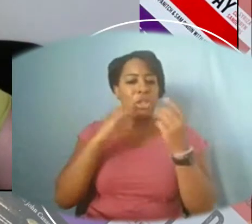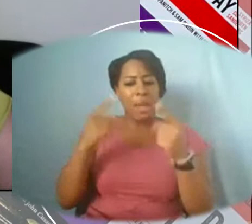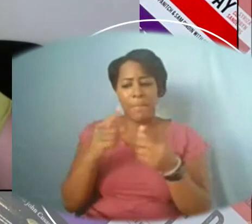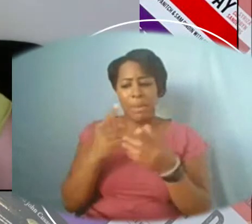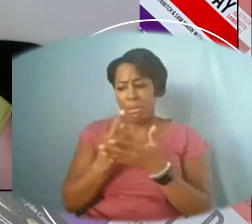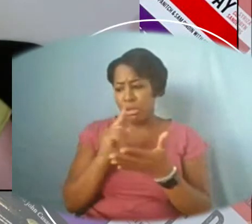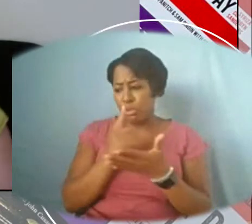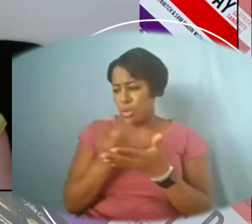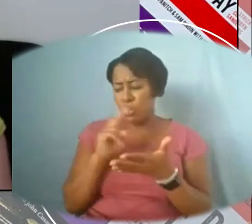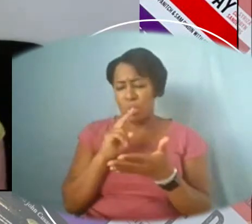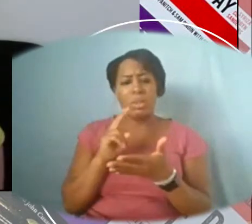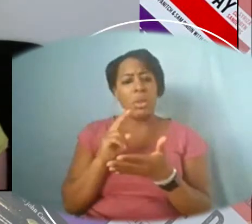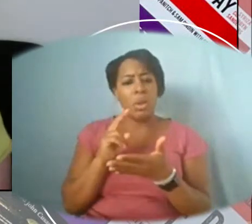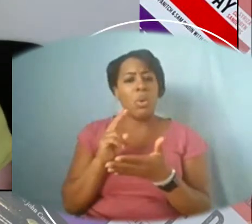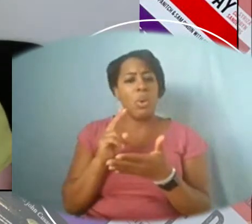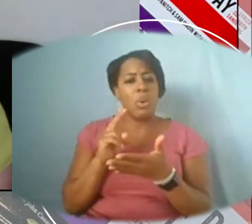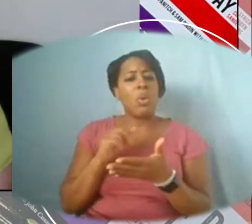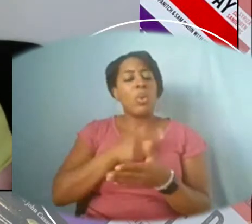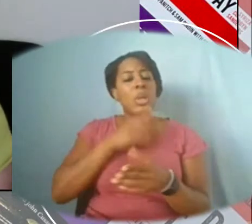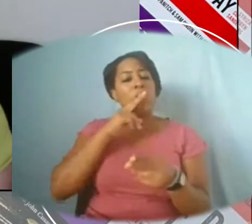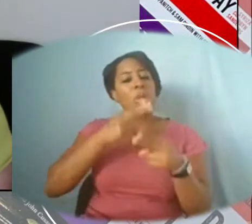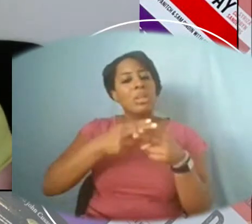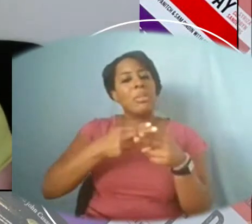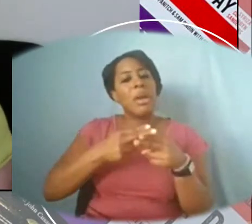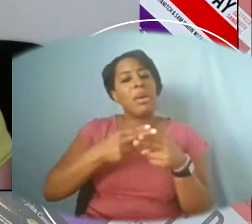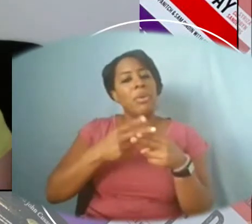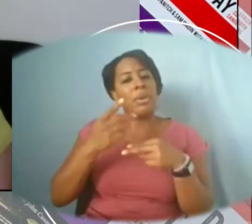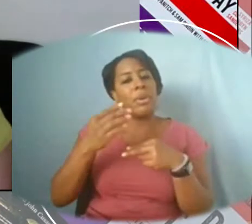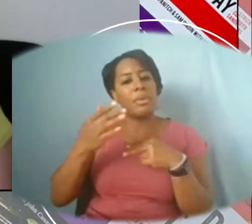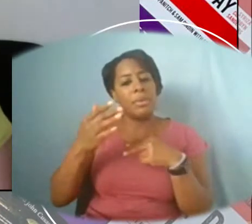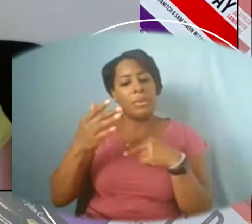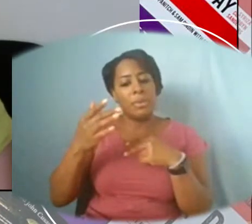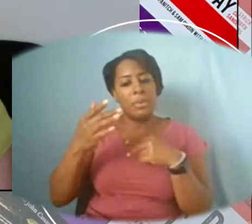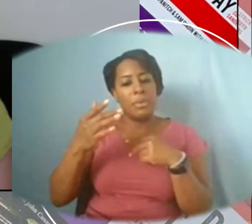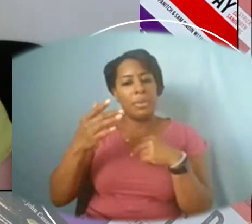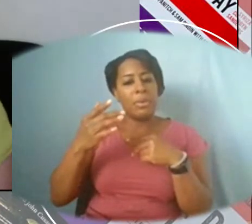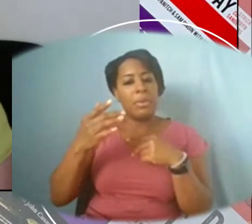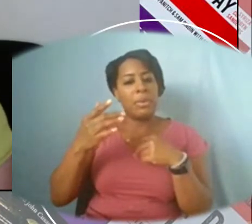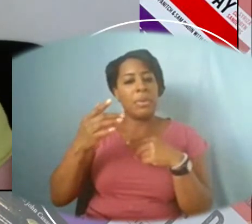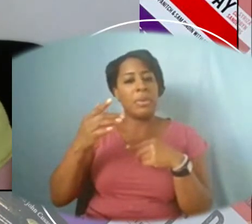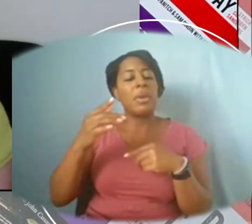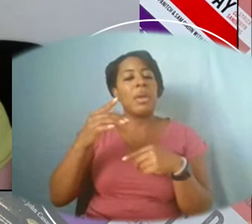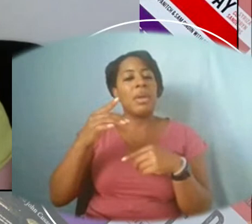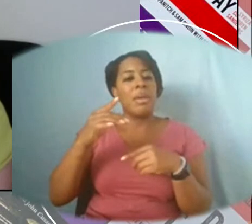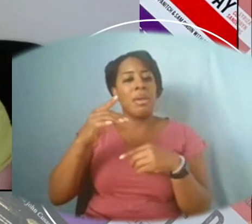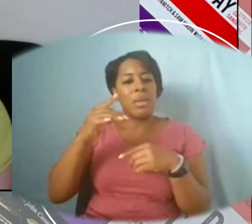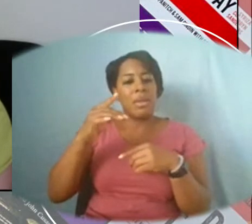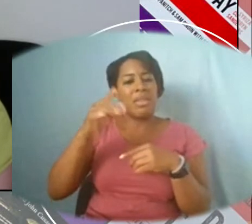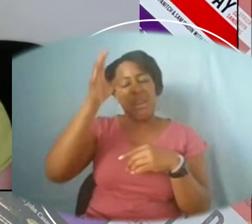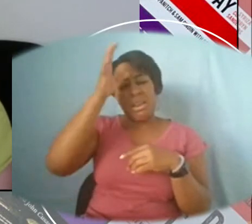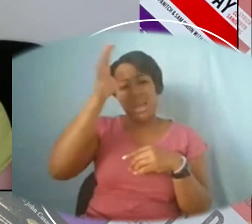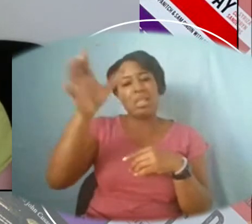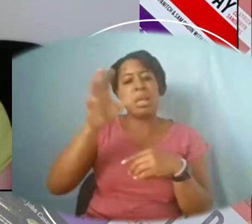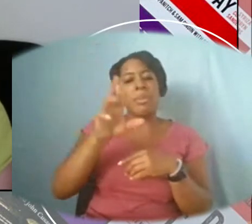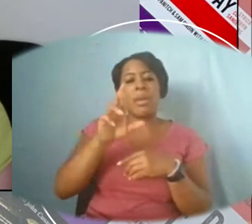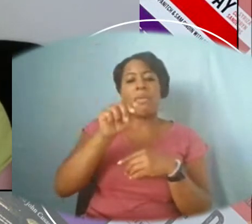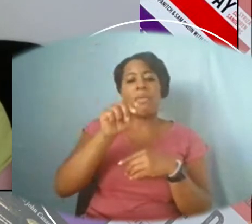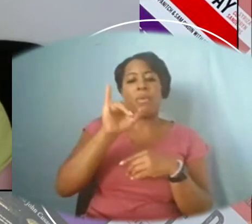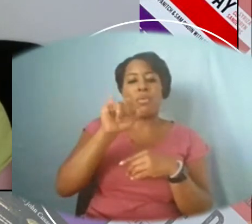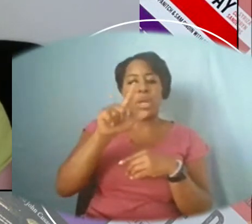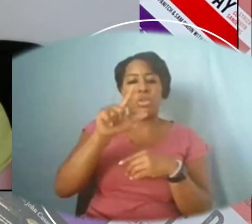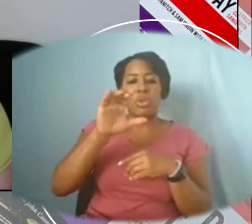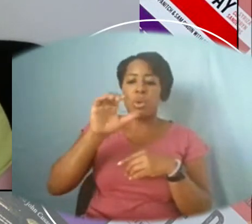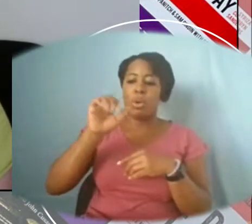weeks ago now, where we talked about, we brought together the concept of racial capitalism,